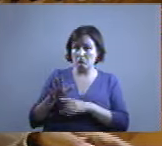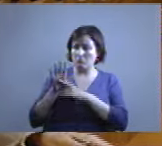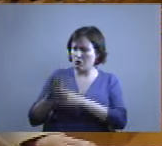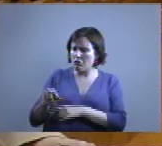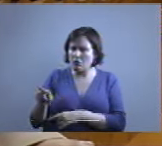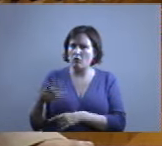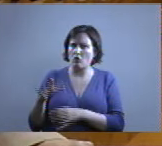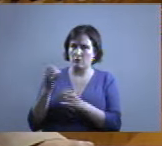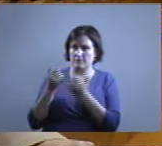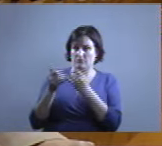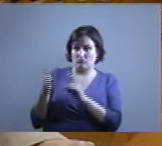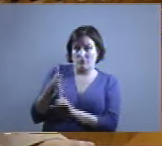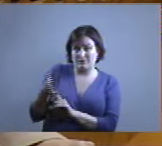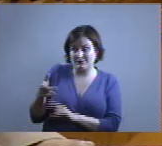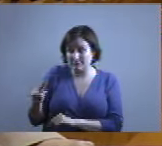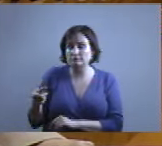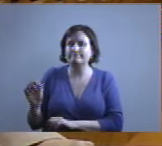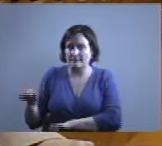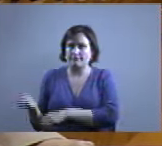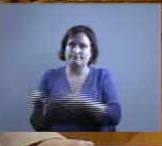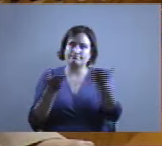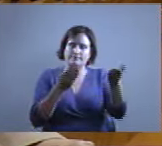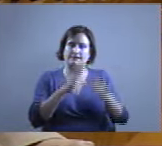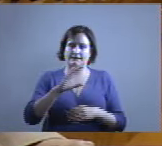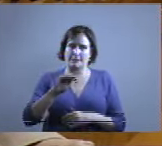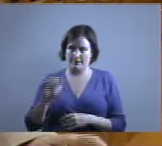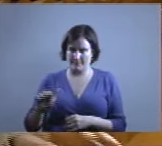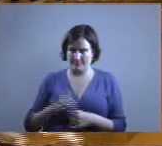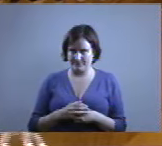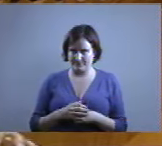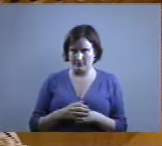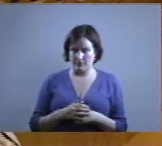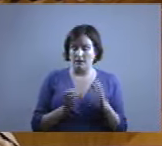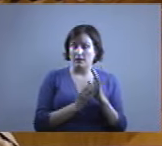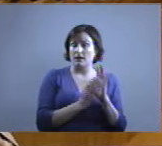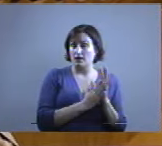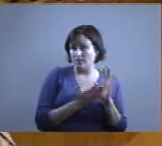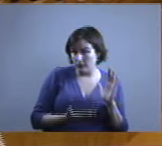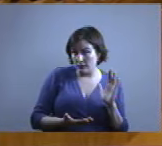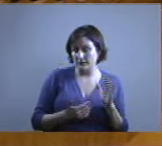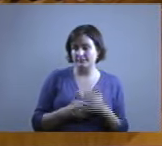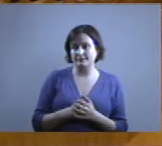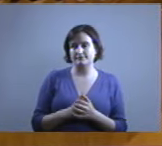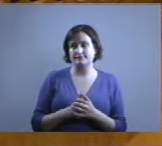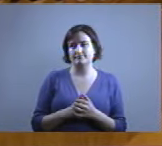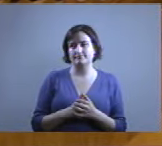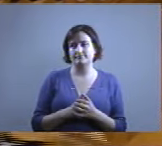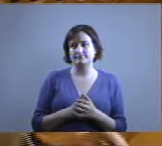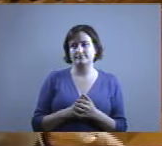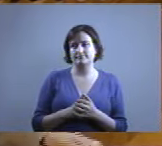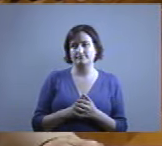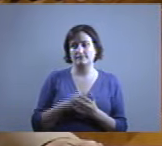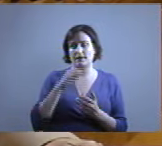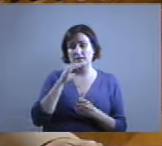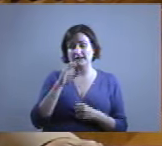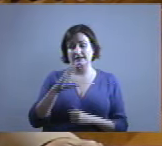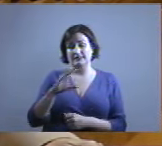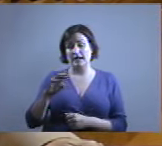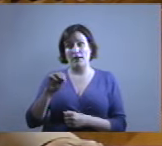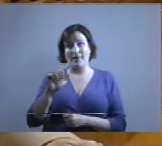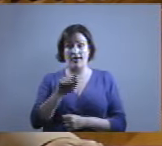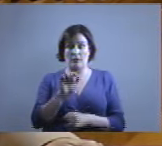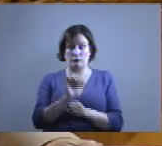sexual harassment to the CCMA. It is consequential, therefore, honourable members, that the volume of work for CCMA